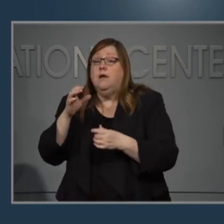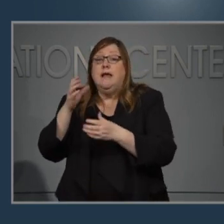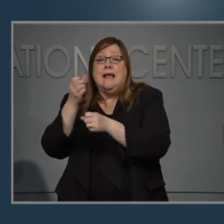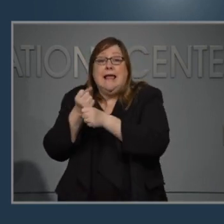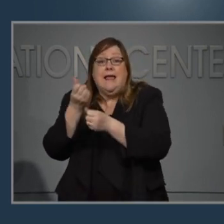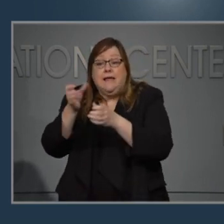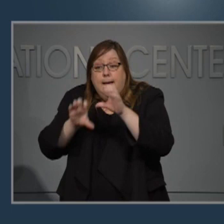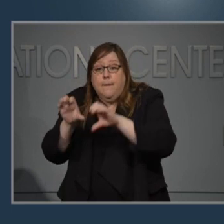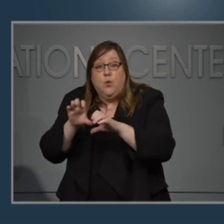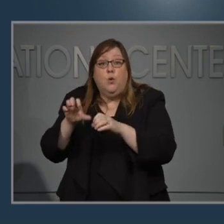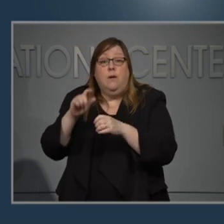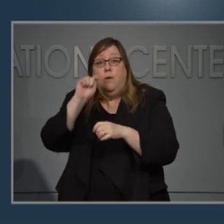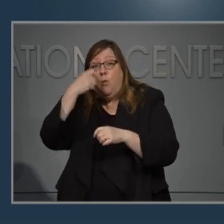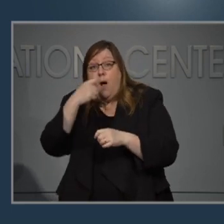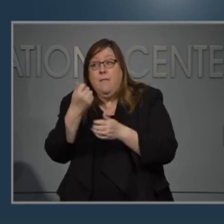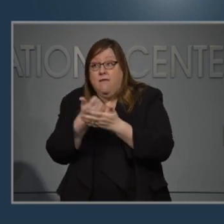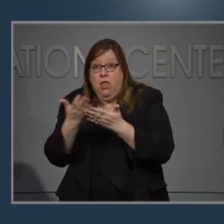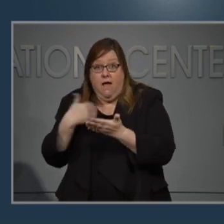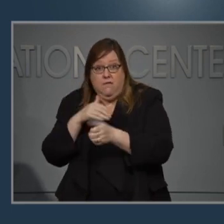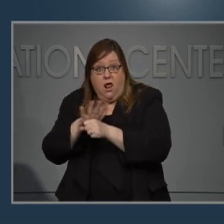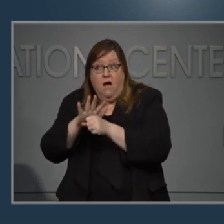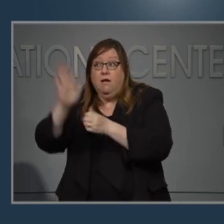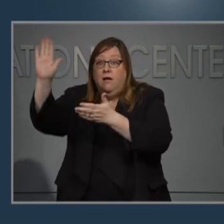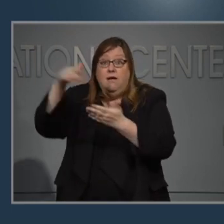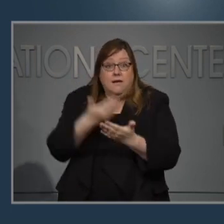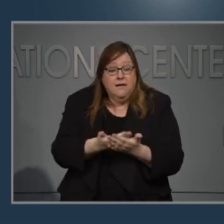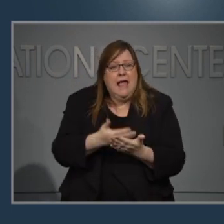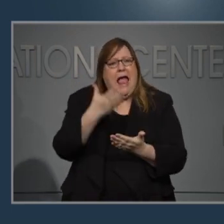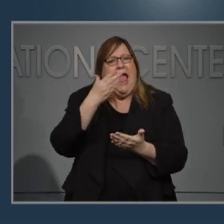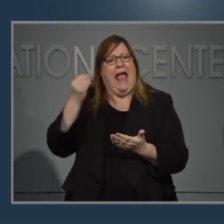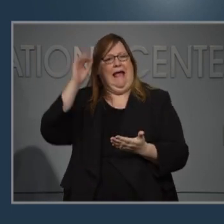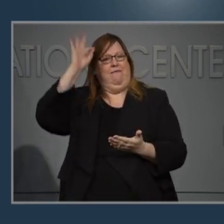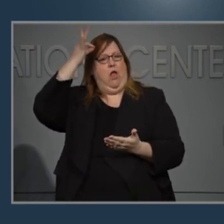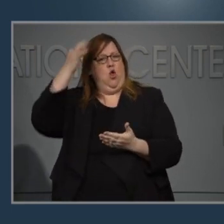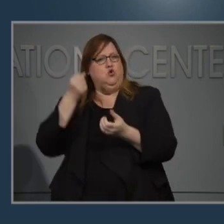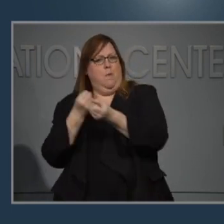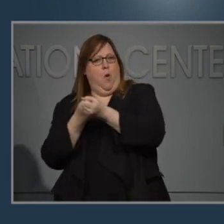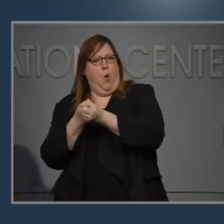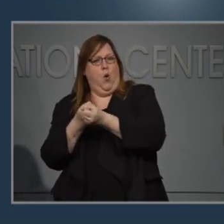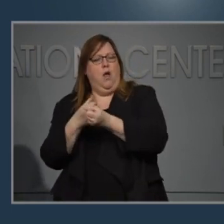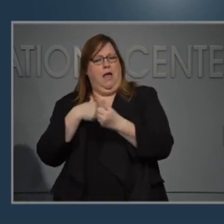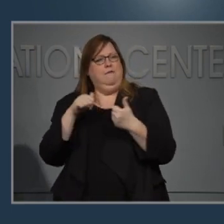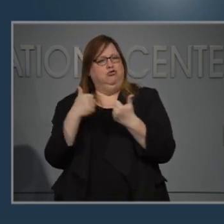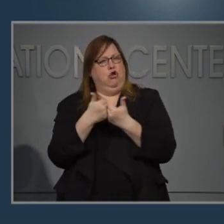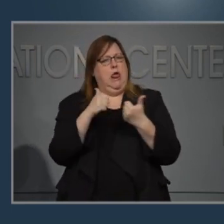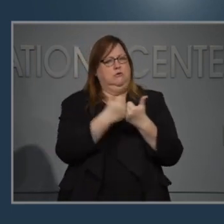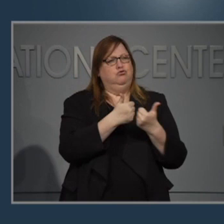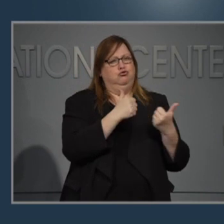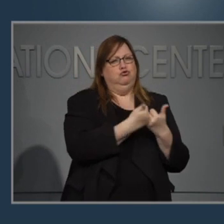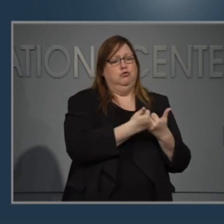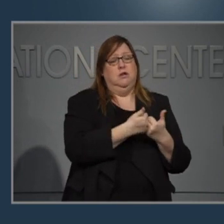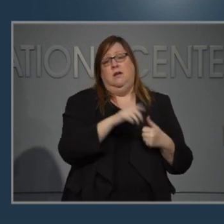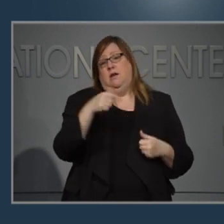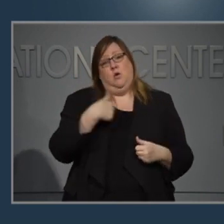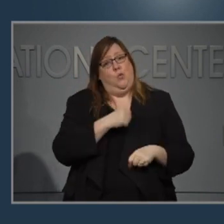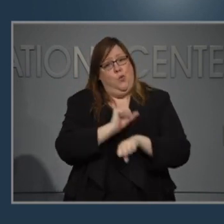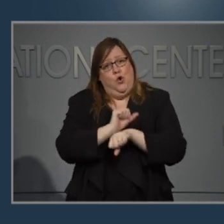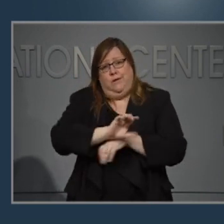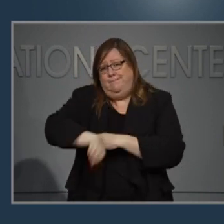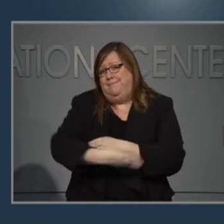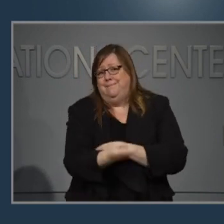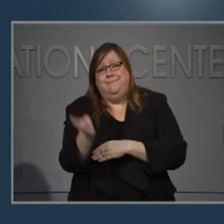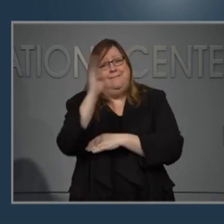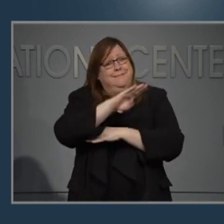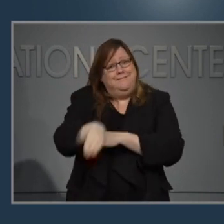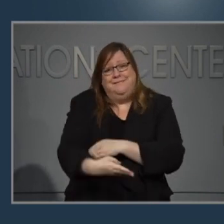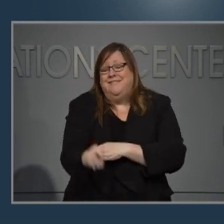these challenges. In North Carolina, we're working night and day to increase testing and improve access across the state. And you're going to hear more about that